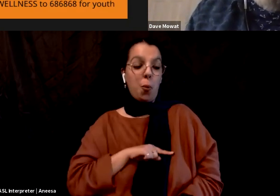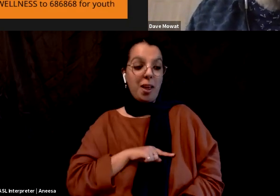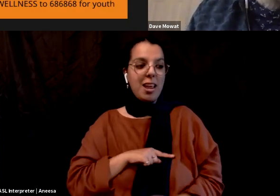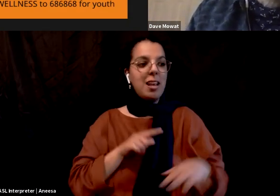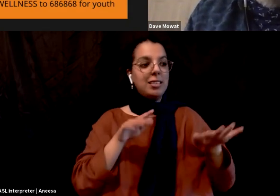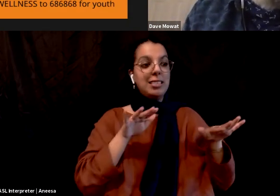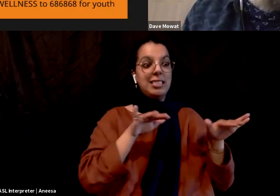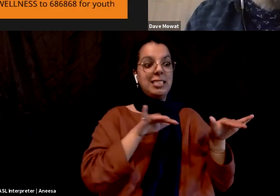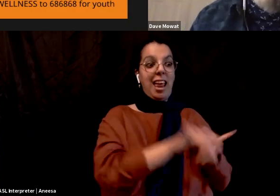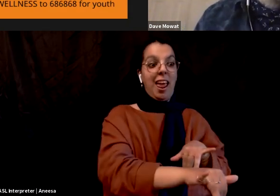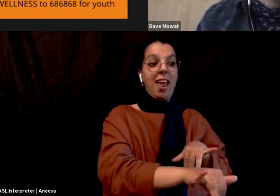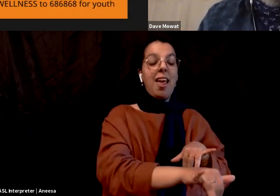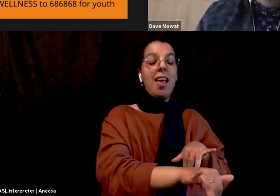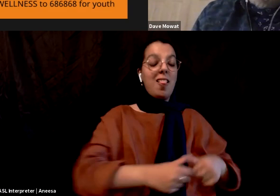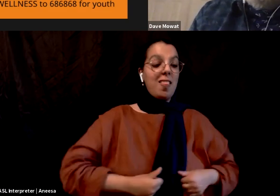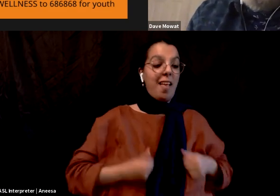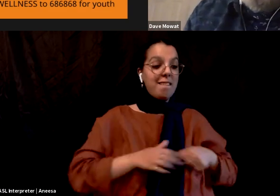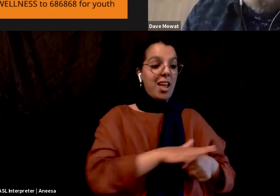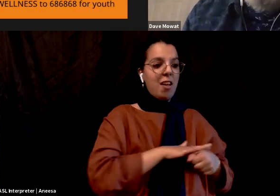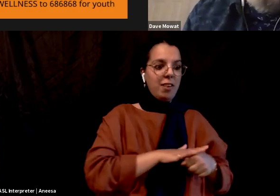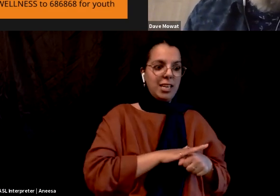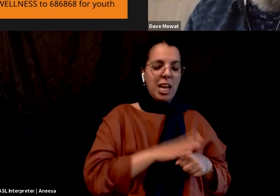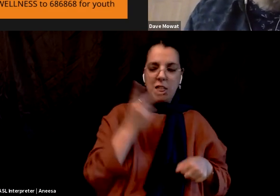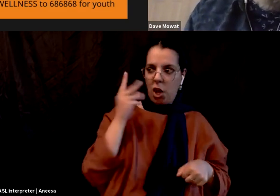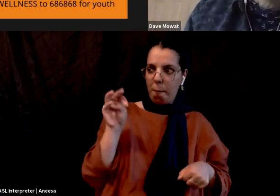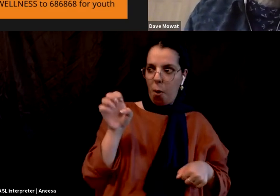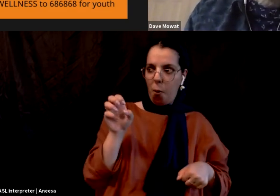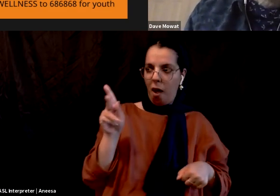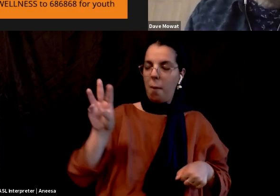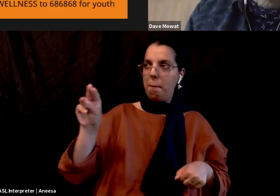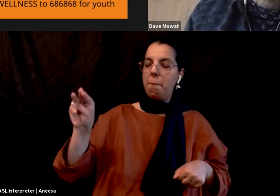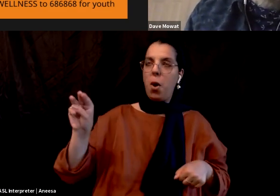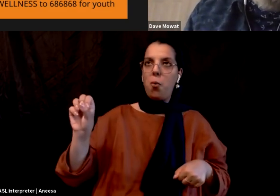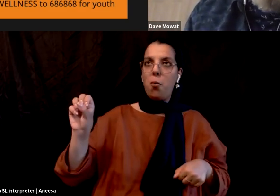and exerting pressure on our, what we saw as our hunting grounds.